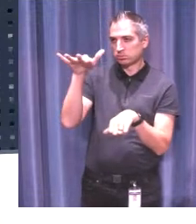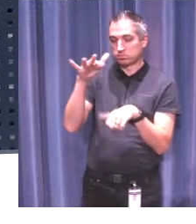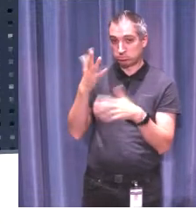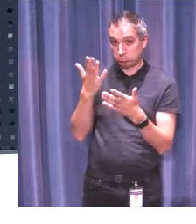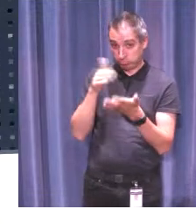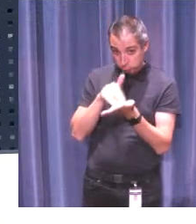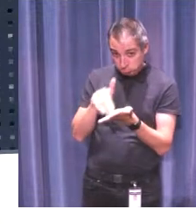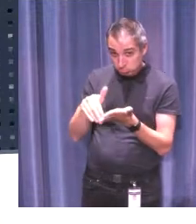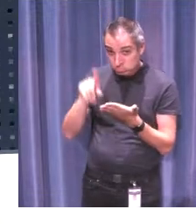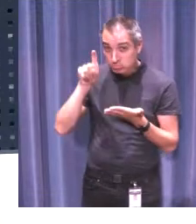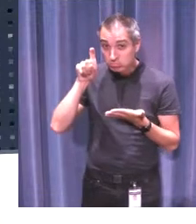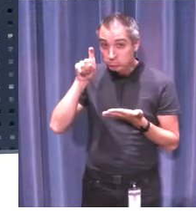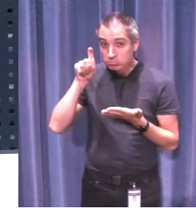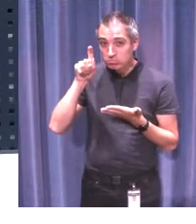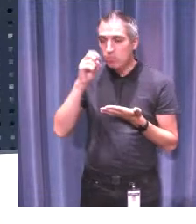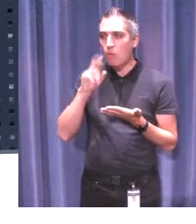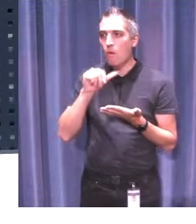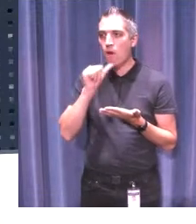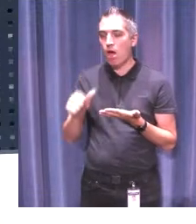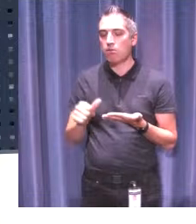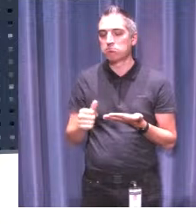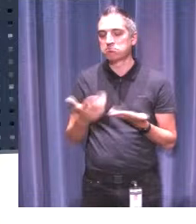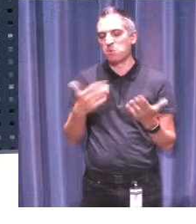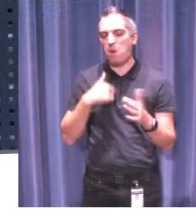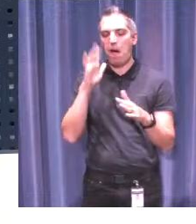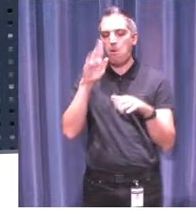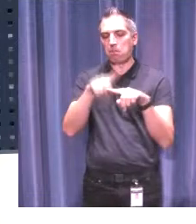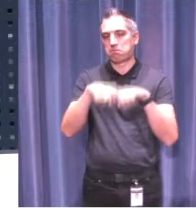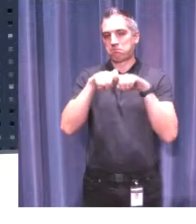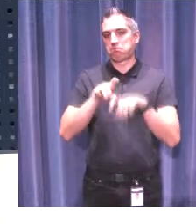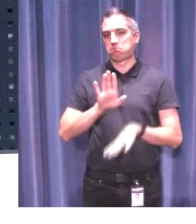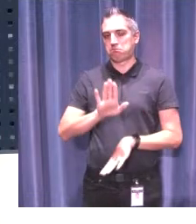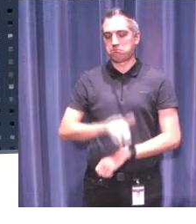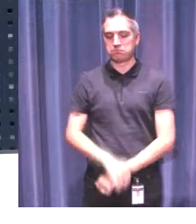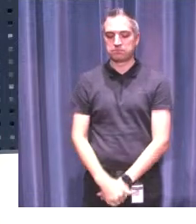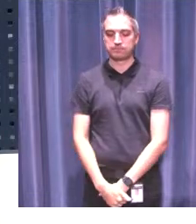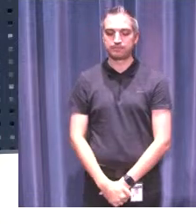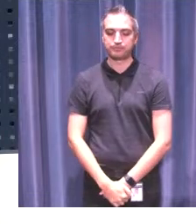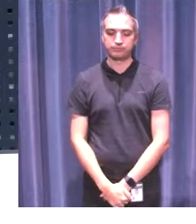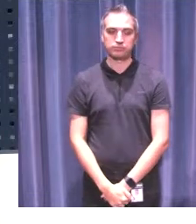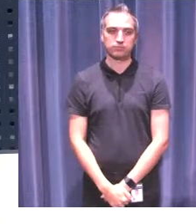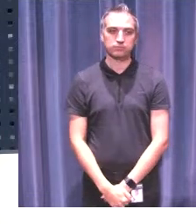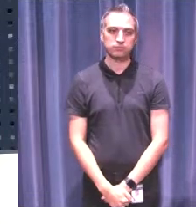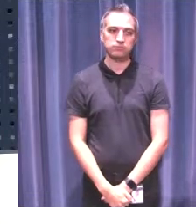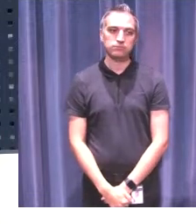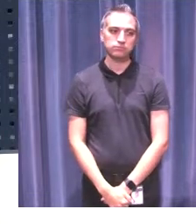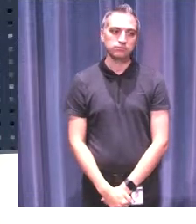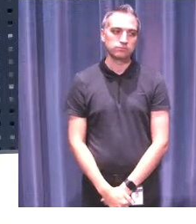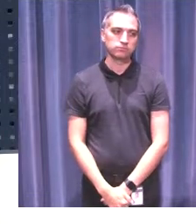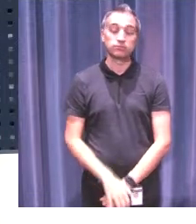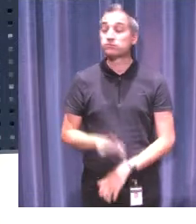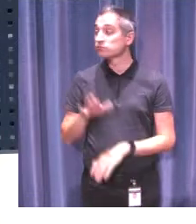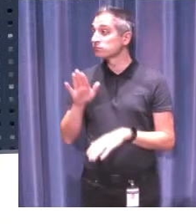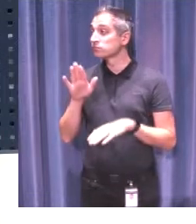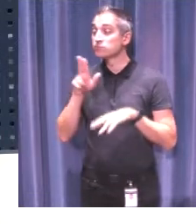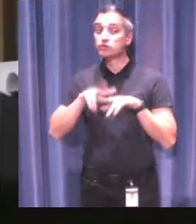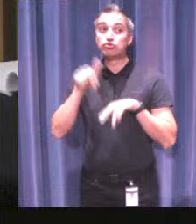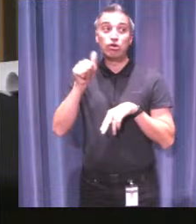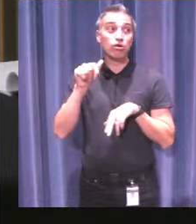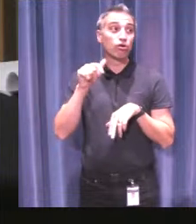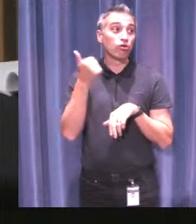So I think, so I'll stop at that. Okay. Any follow-ups to that